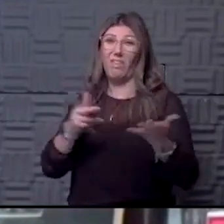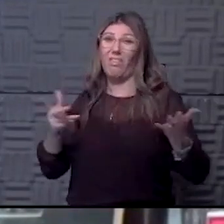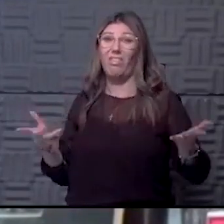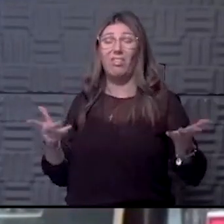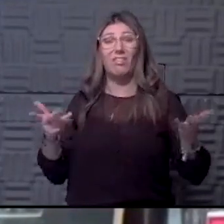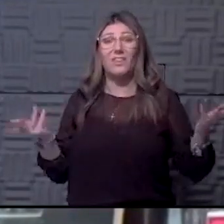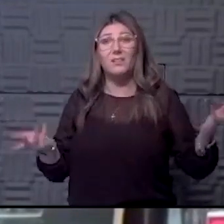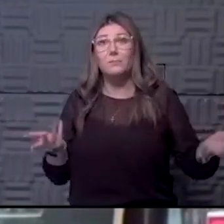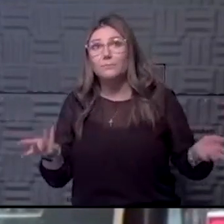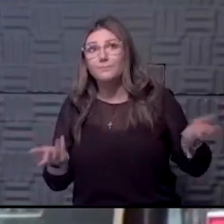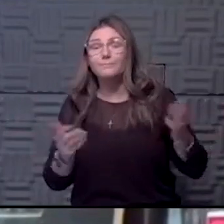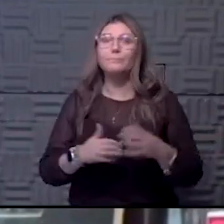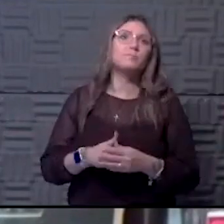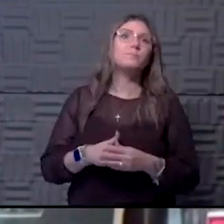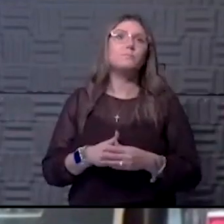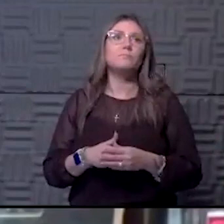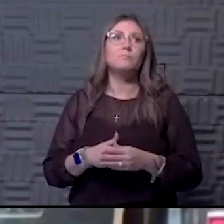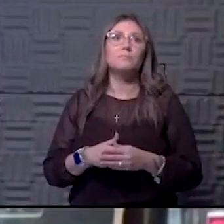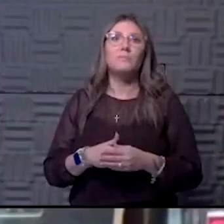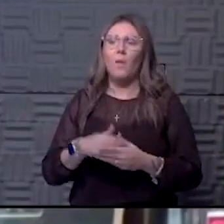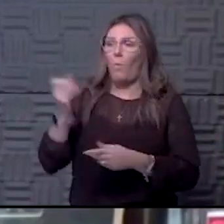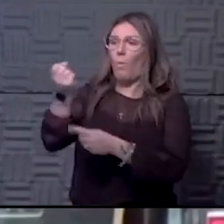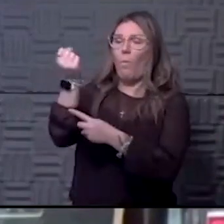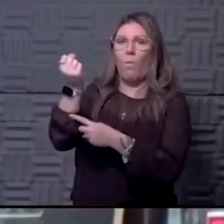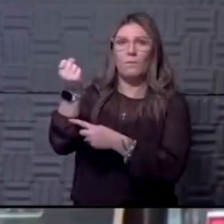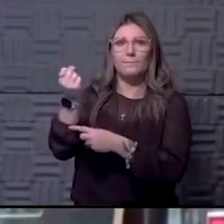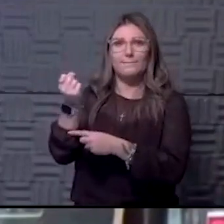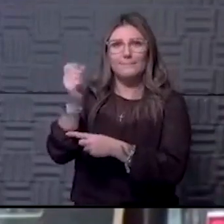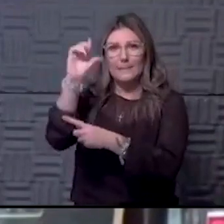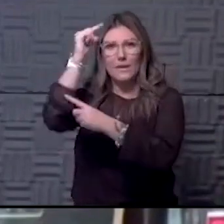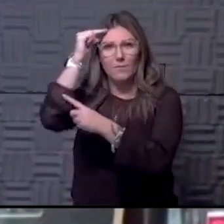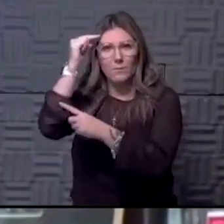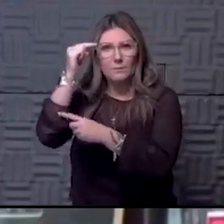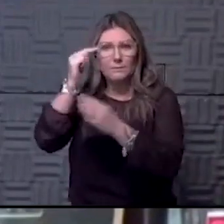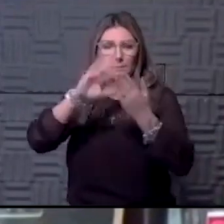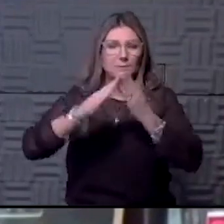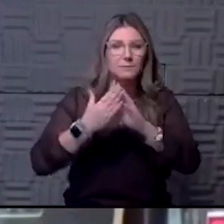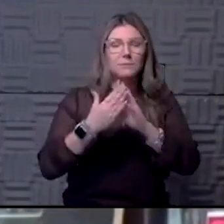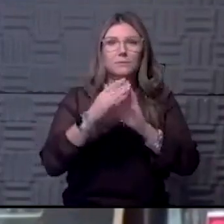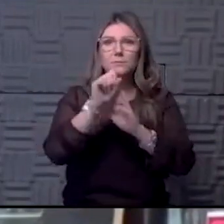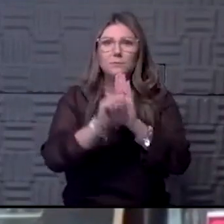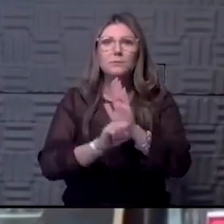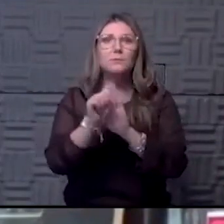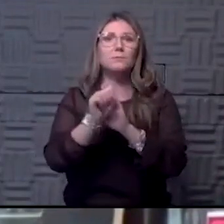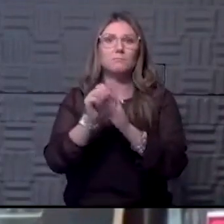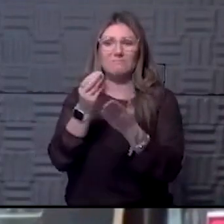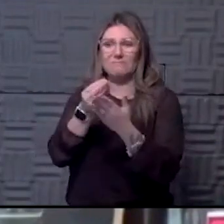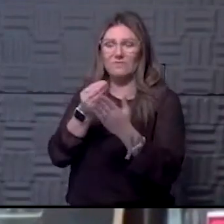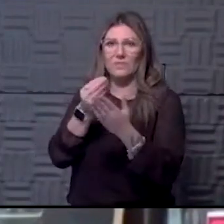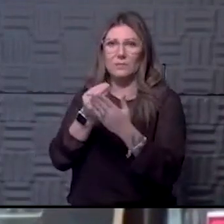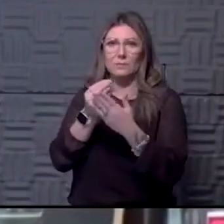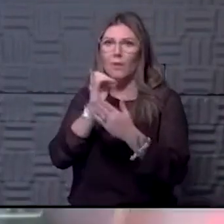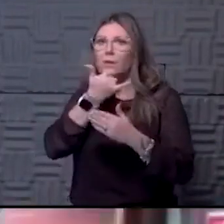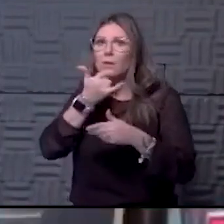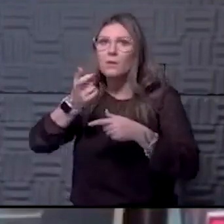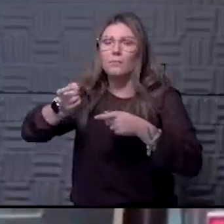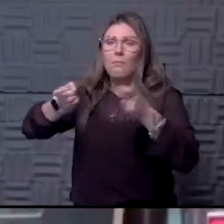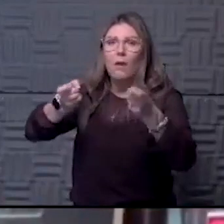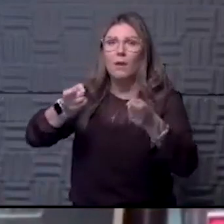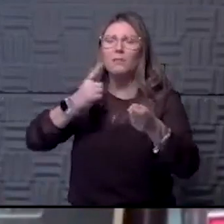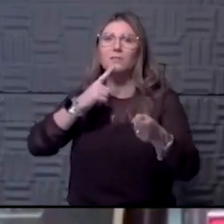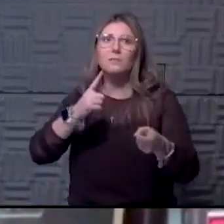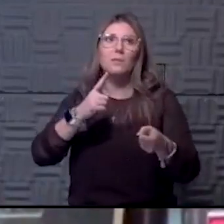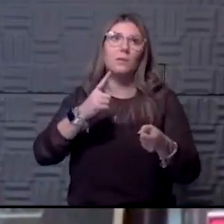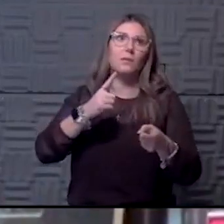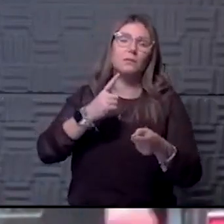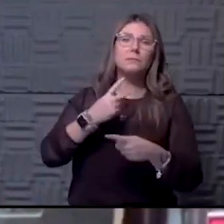out units of government, cities and states that have had fiscal mismanagement for a long time. So it gets wrapped up in this